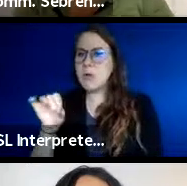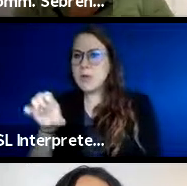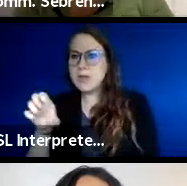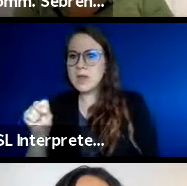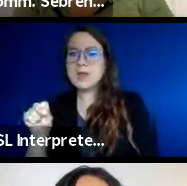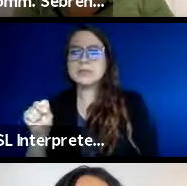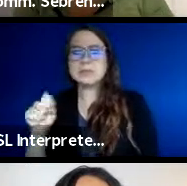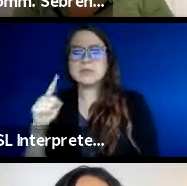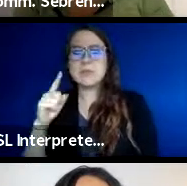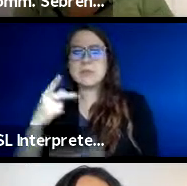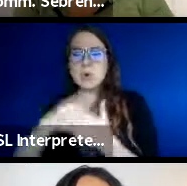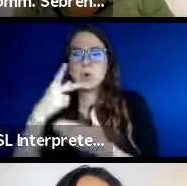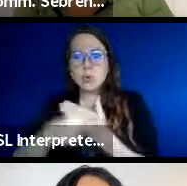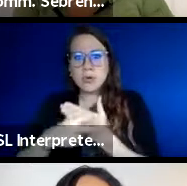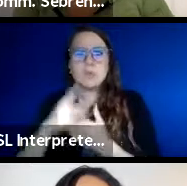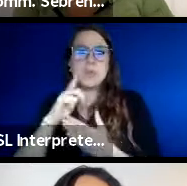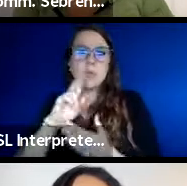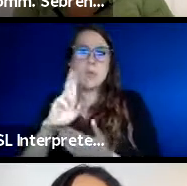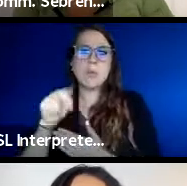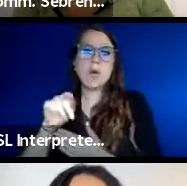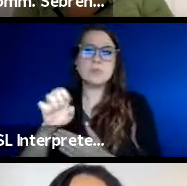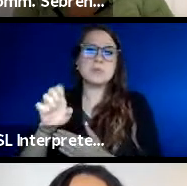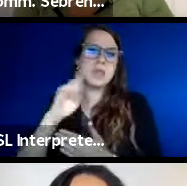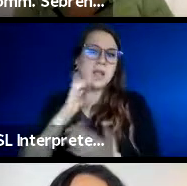going to be updated through the current